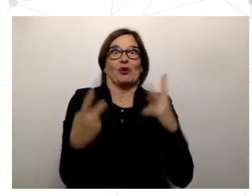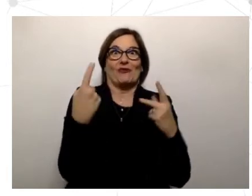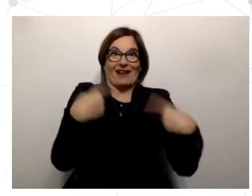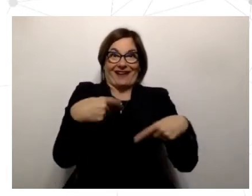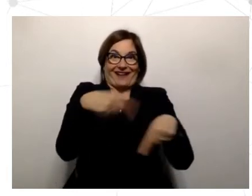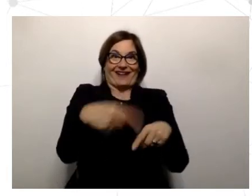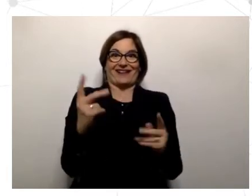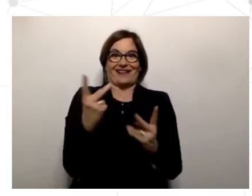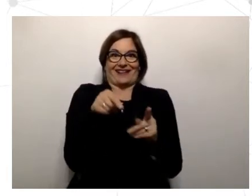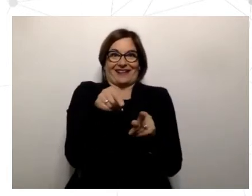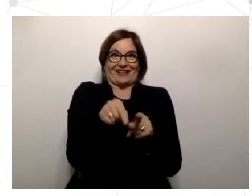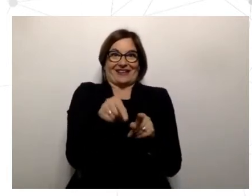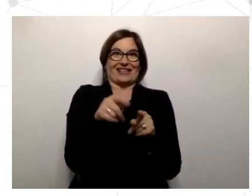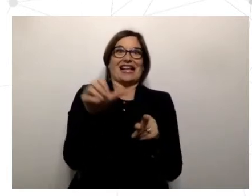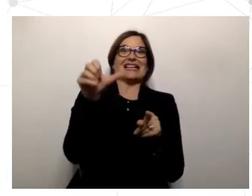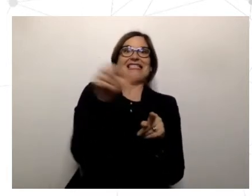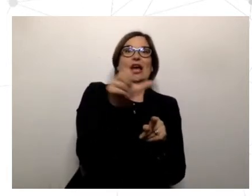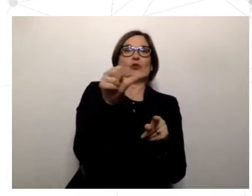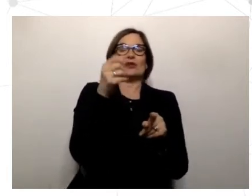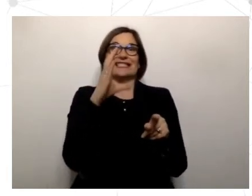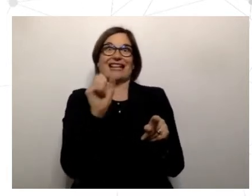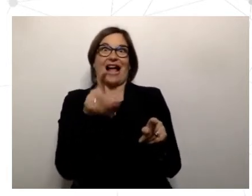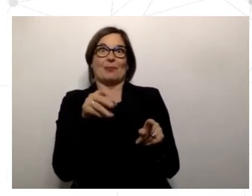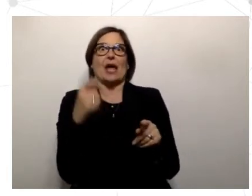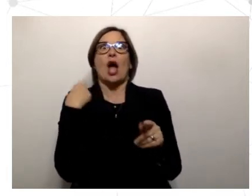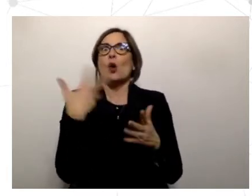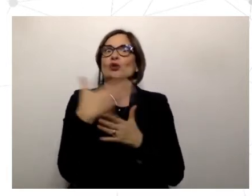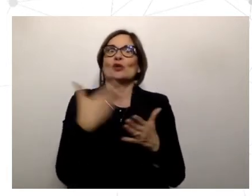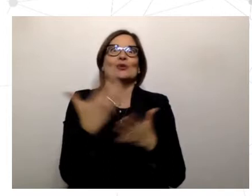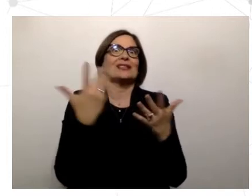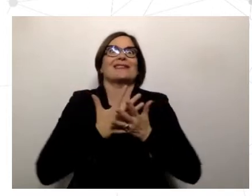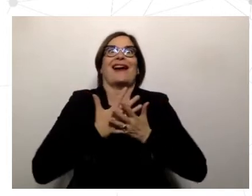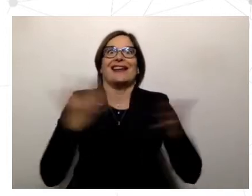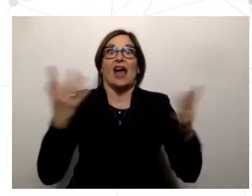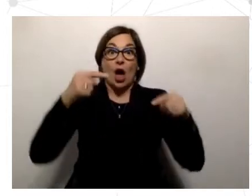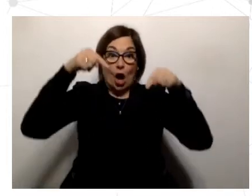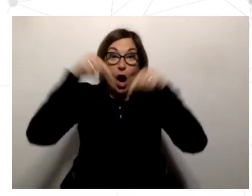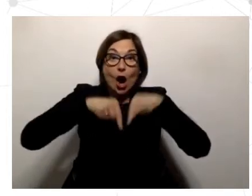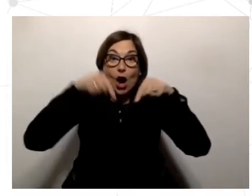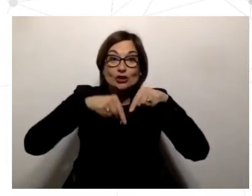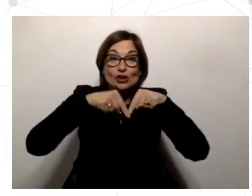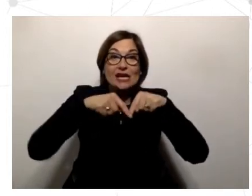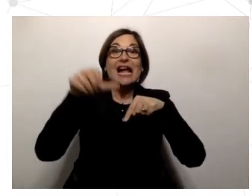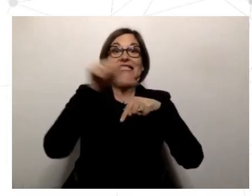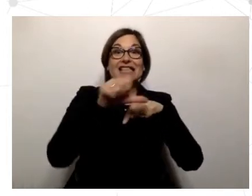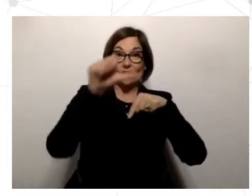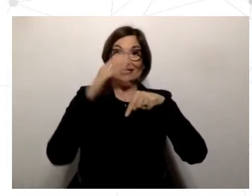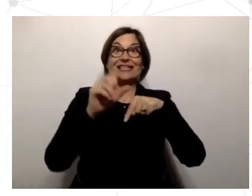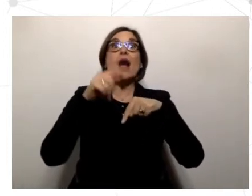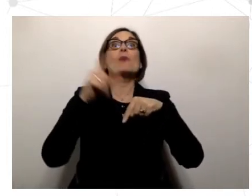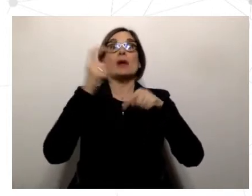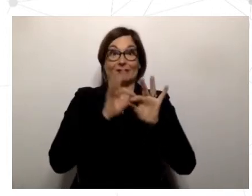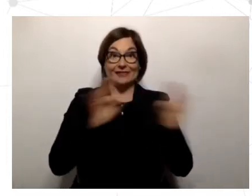di testare Soundscape, beh, ho una grande notizia per voi. Da oggi Soundscape è disponibile in